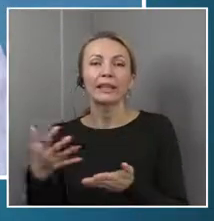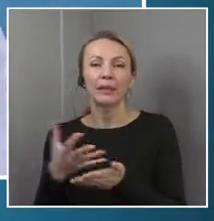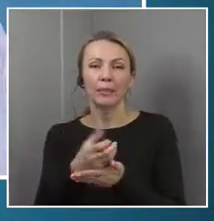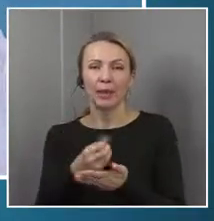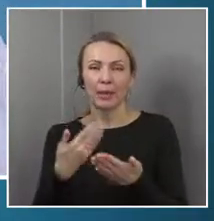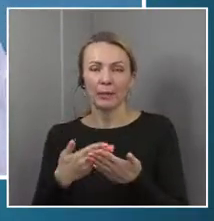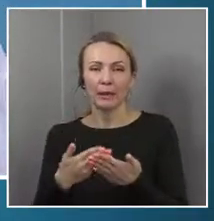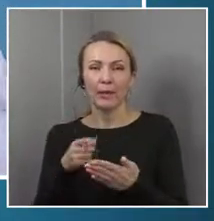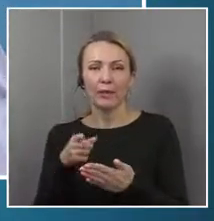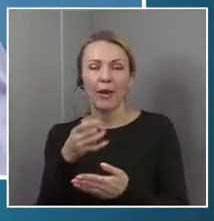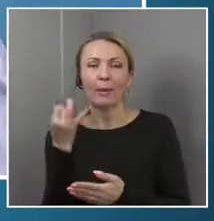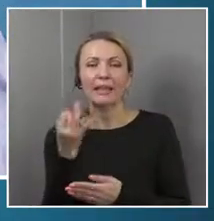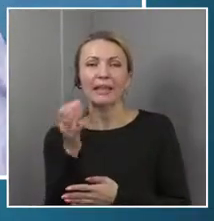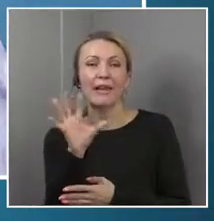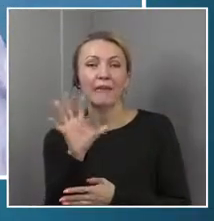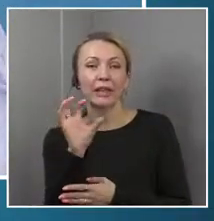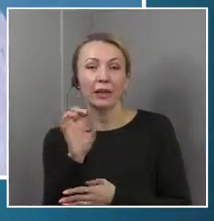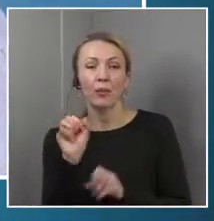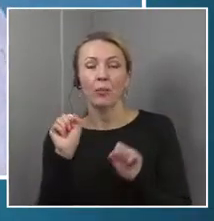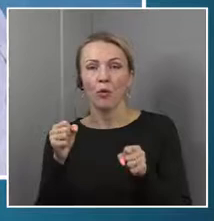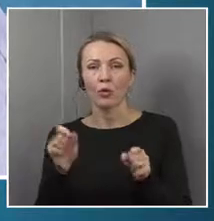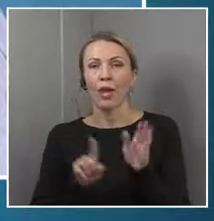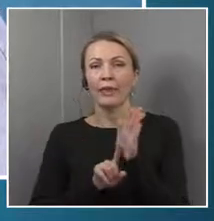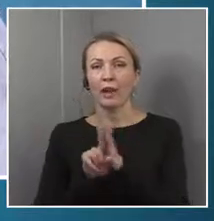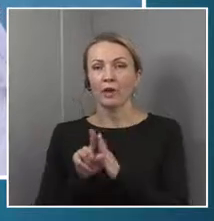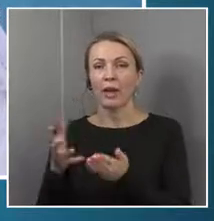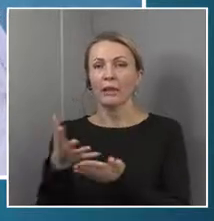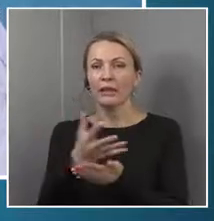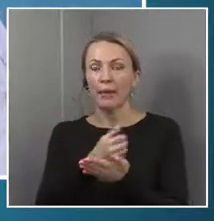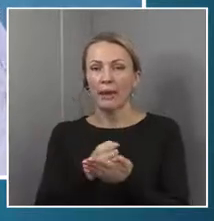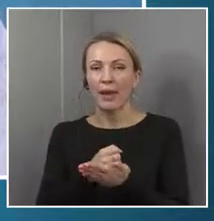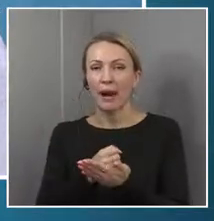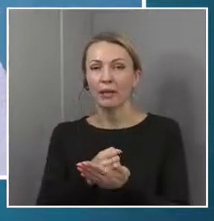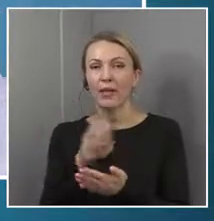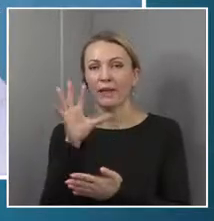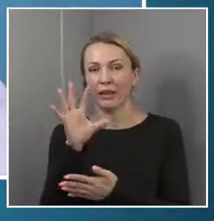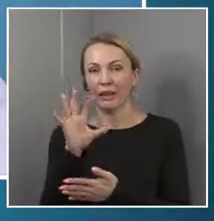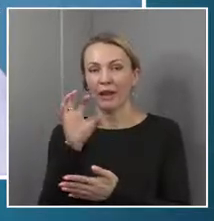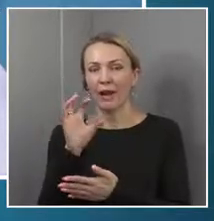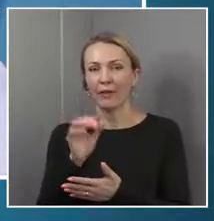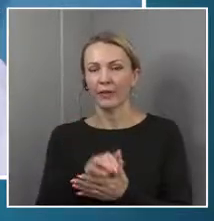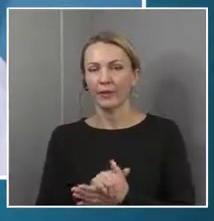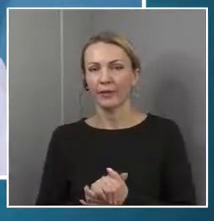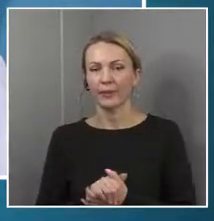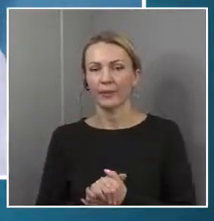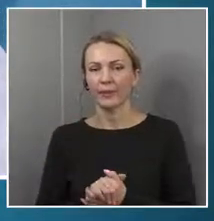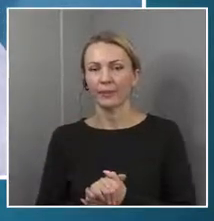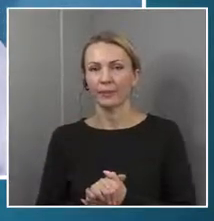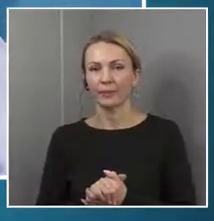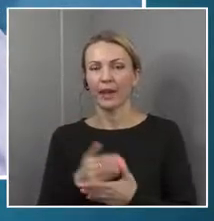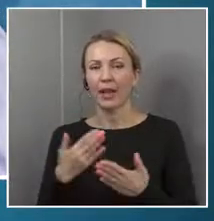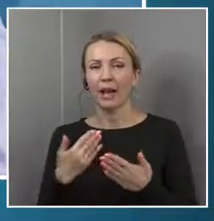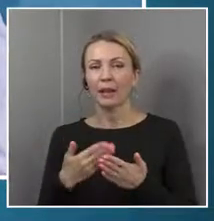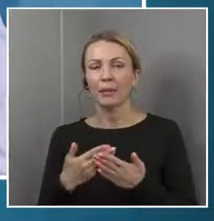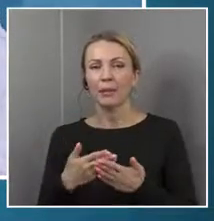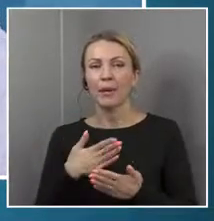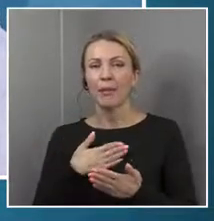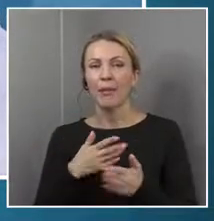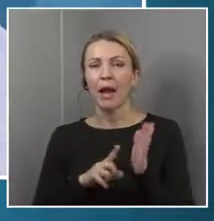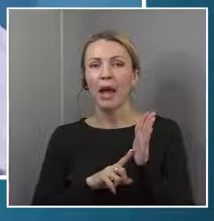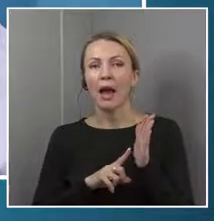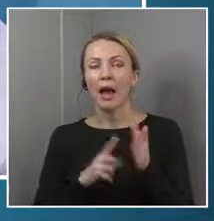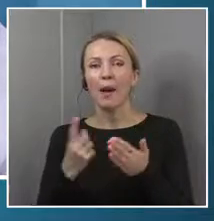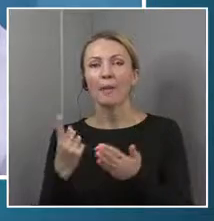So this is the way like I start. I always like photography. And when I bought my first Diane Arbus